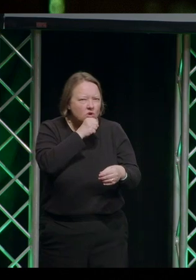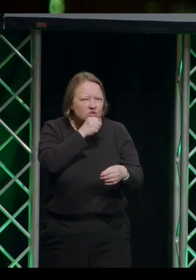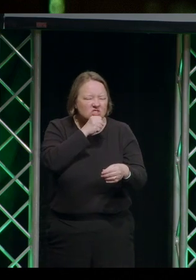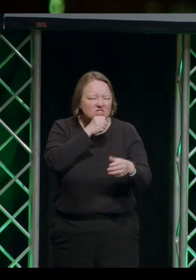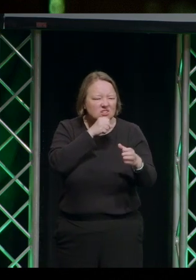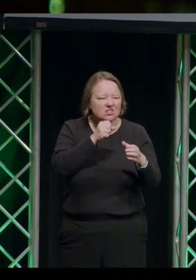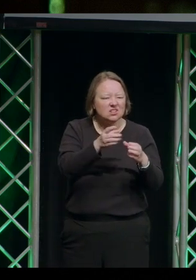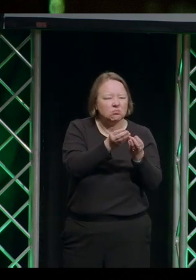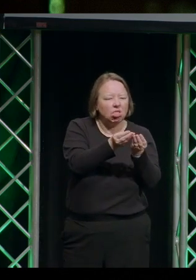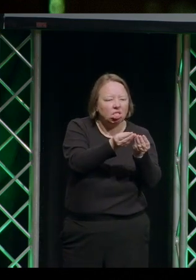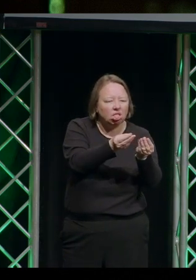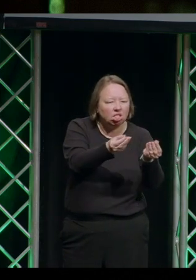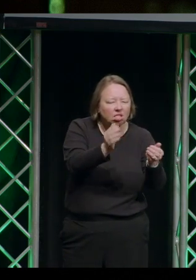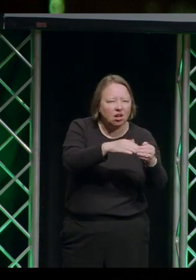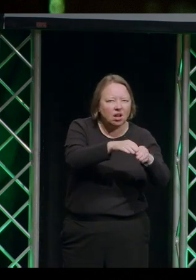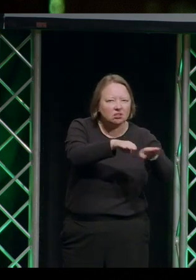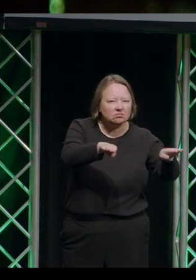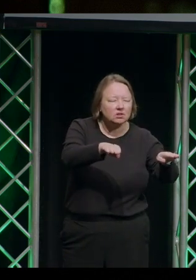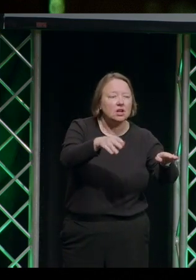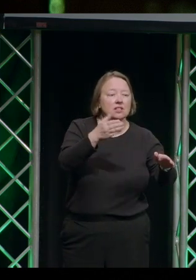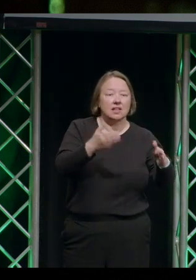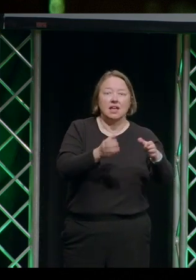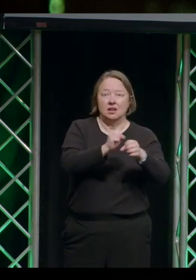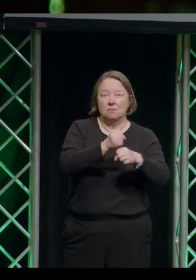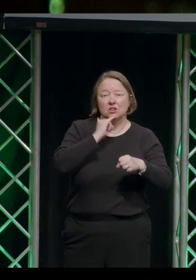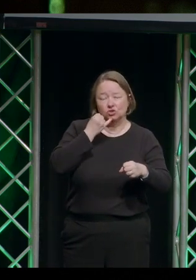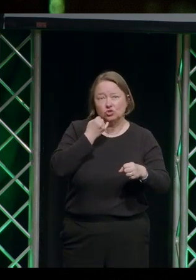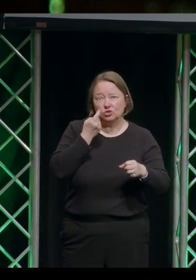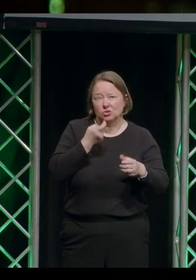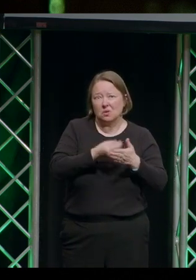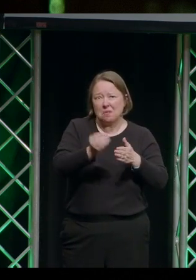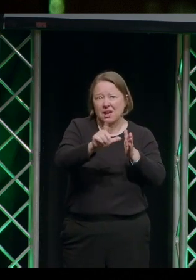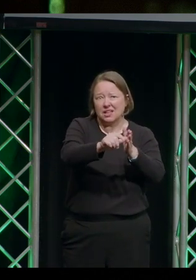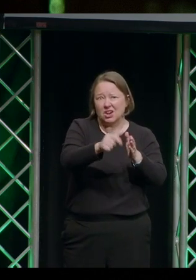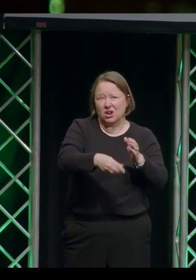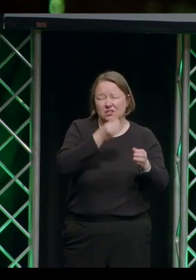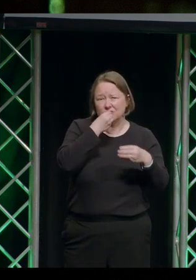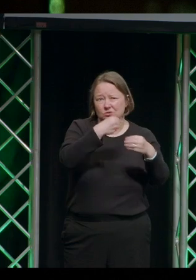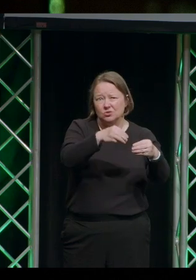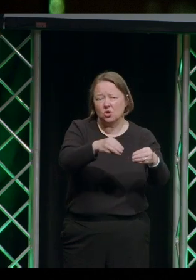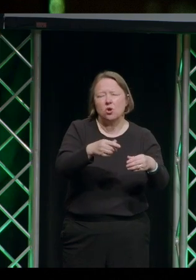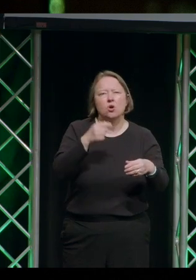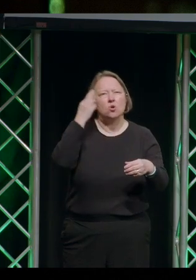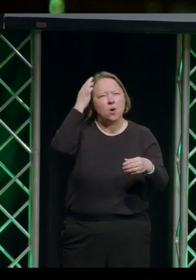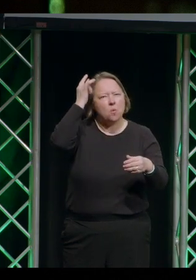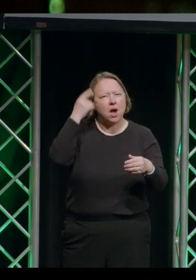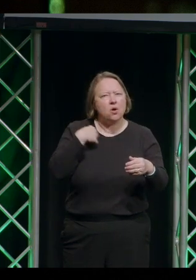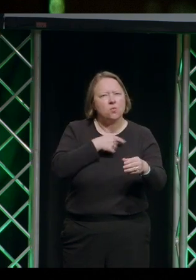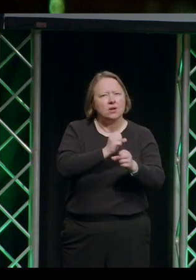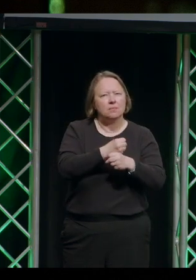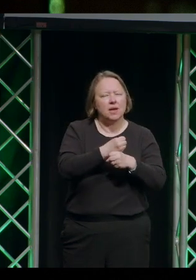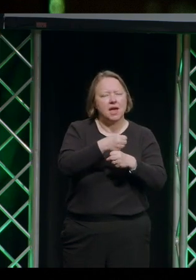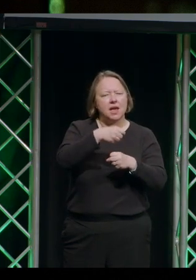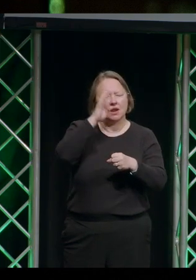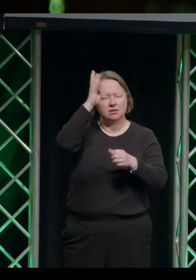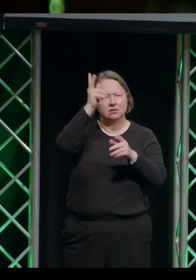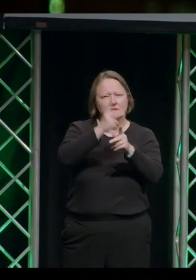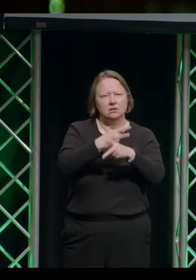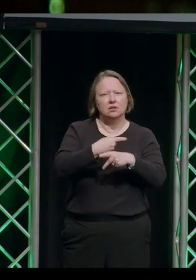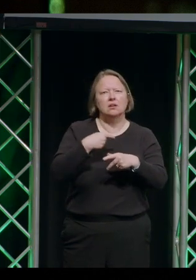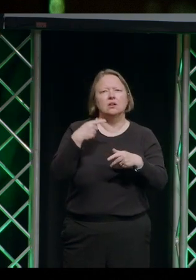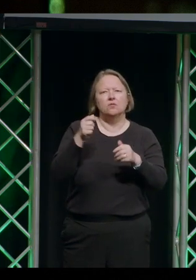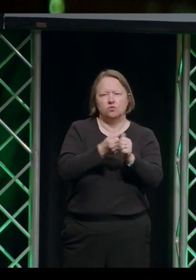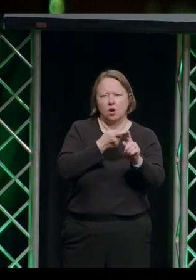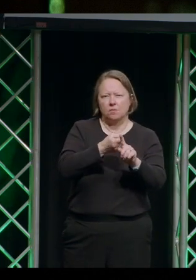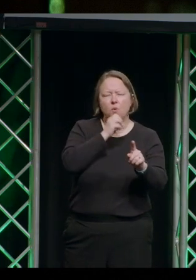on the benches, they actually create juice that you might buy at the supermarket. And the reason why we chose to make our prototype out of those oranges that